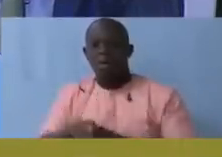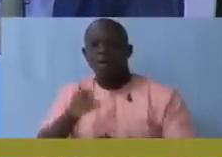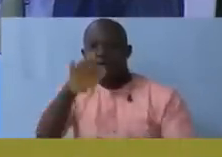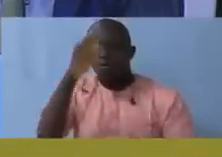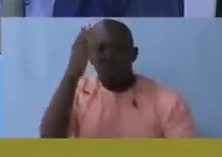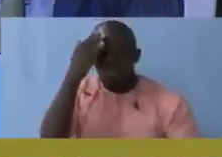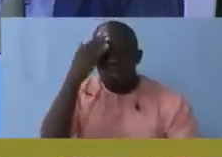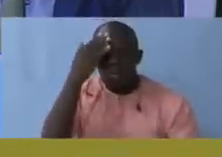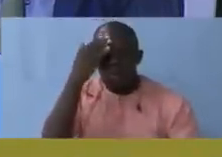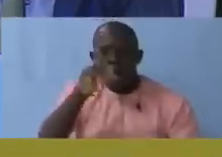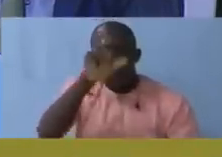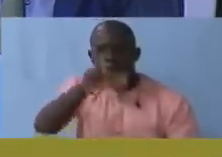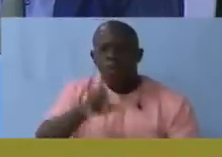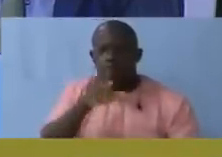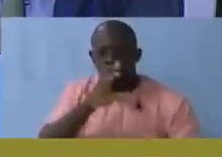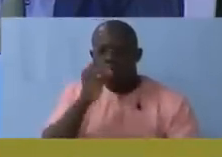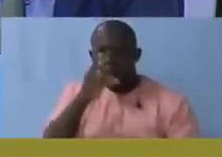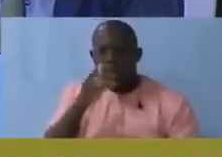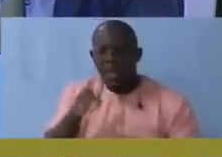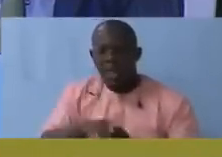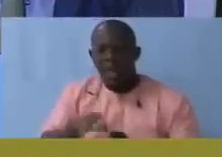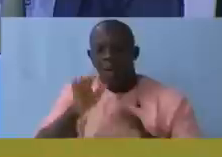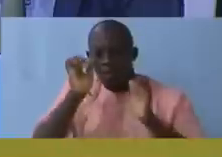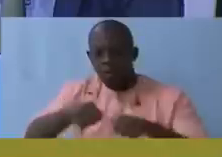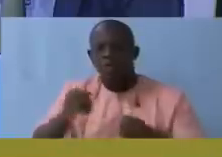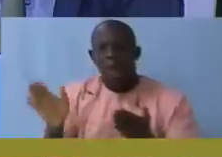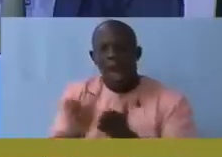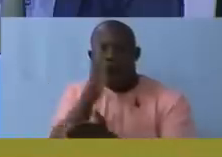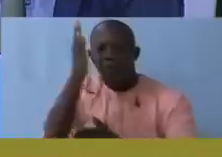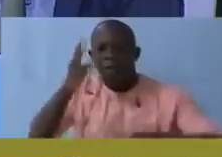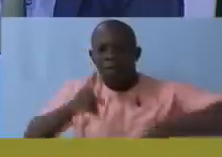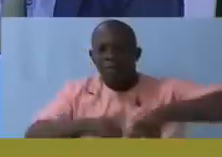agree? Was not true. Was a lie.